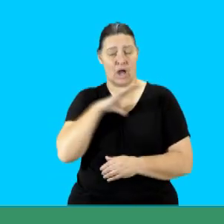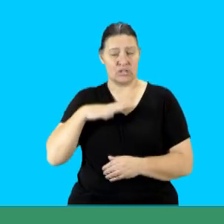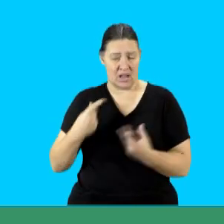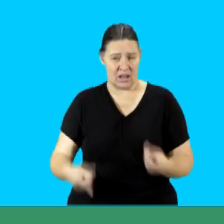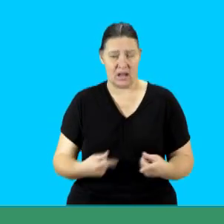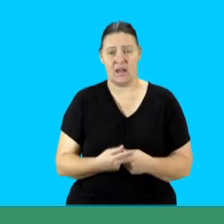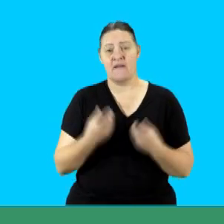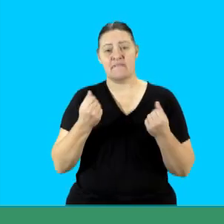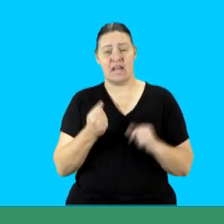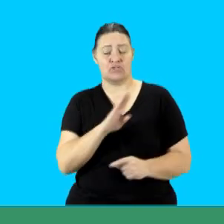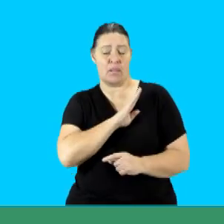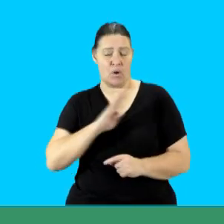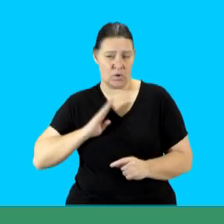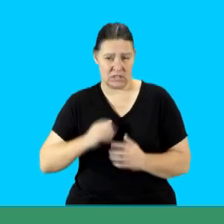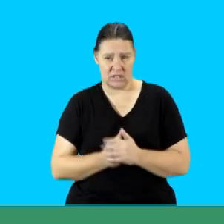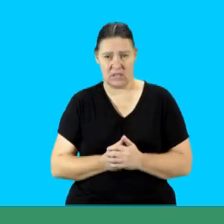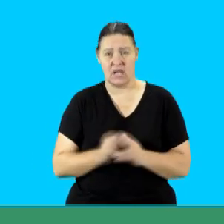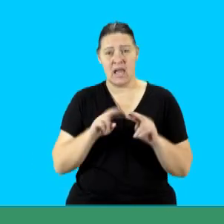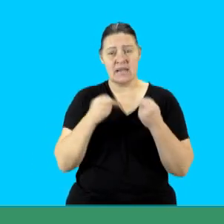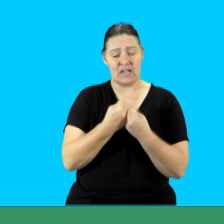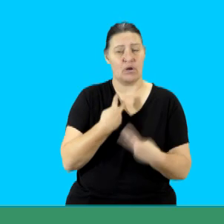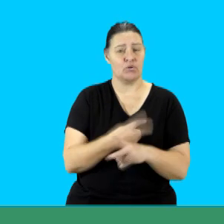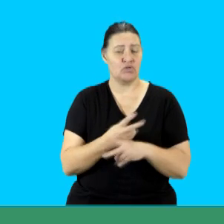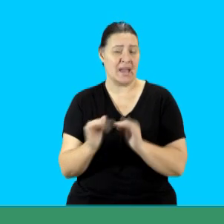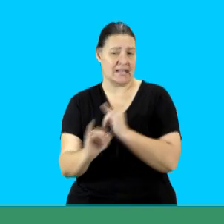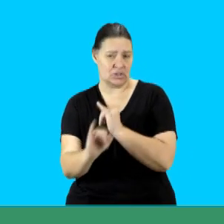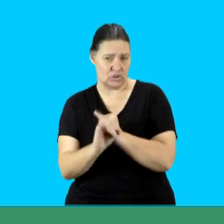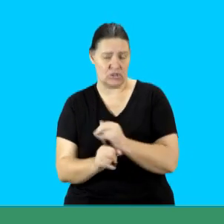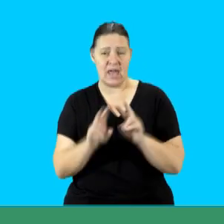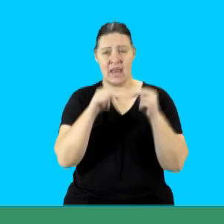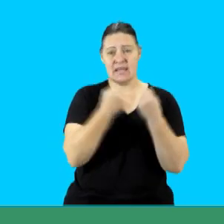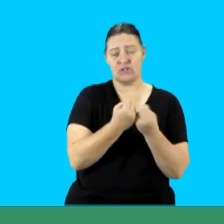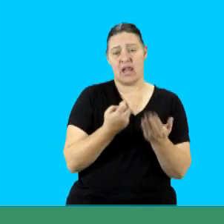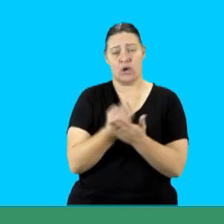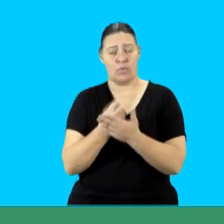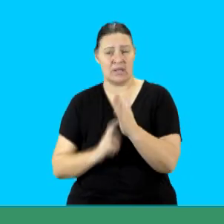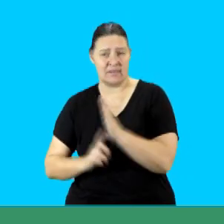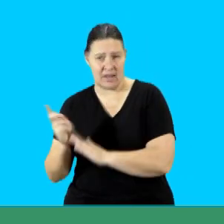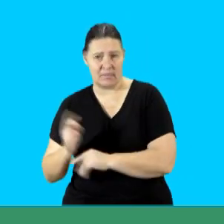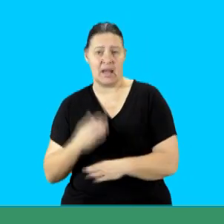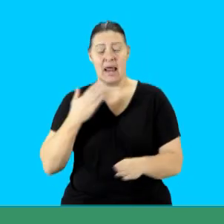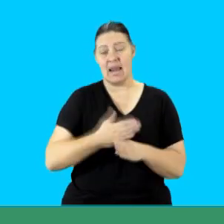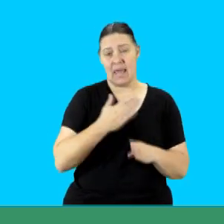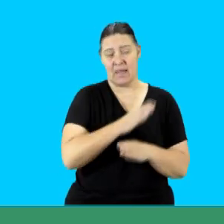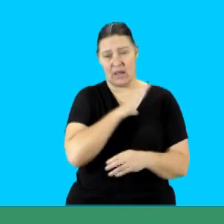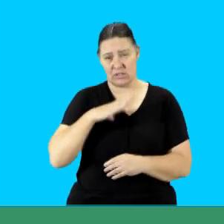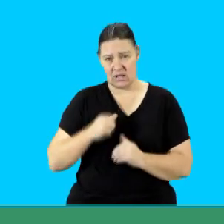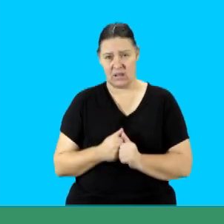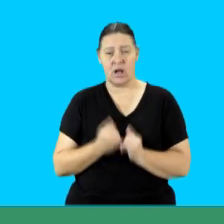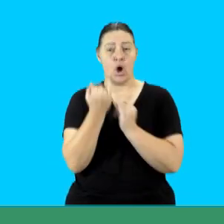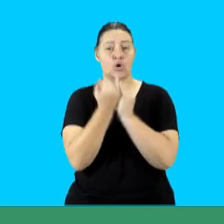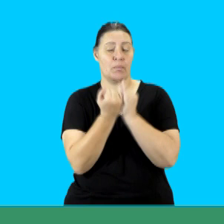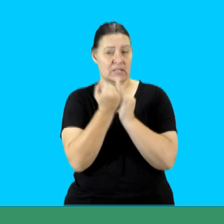Africa, Financial Services Board, National Productivity Institute, National Economic Development and Labour Council,